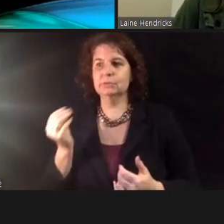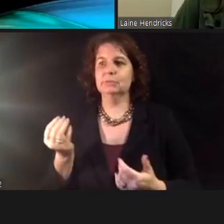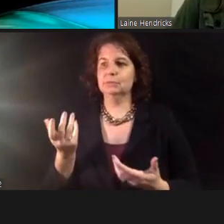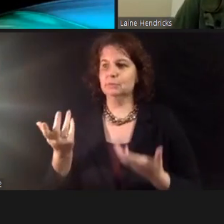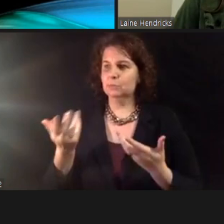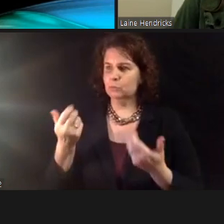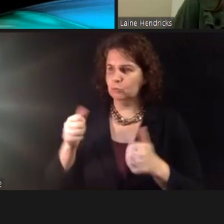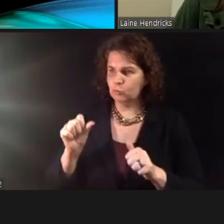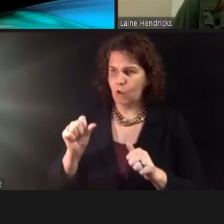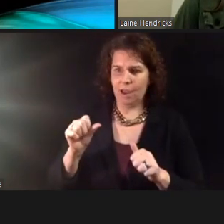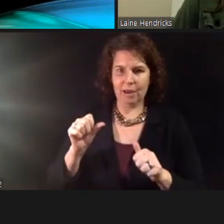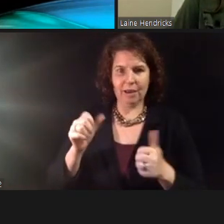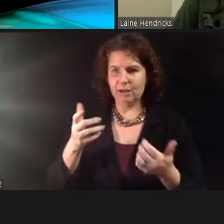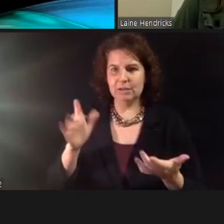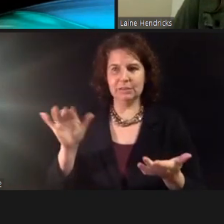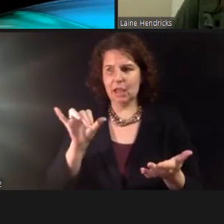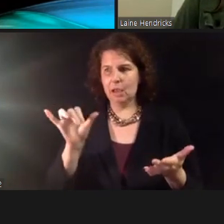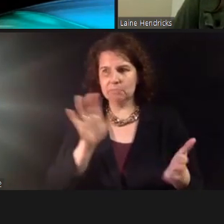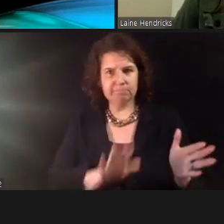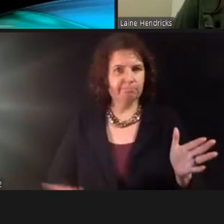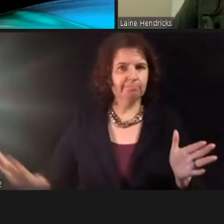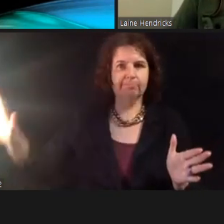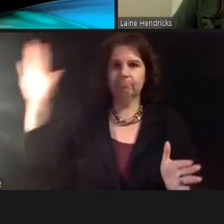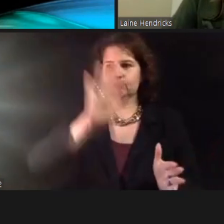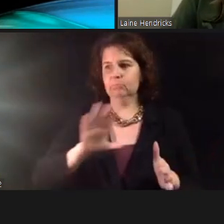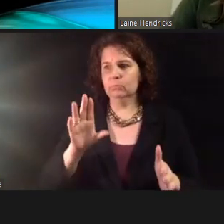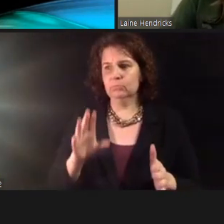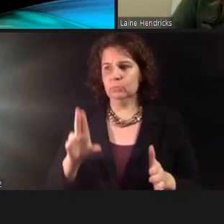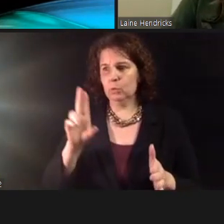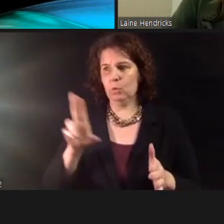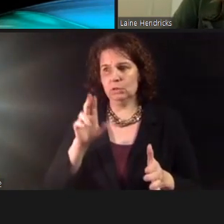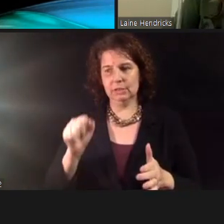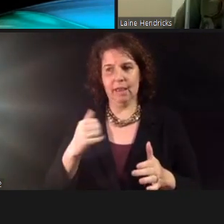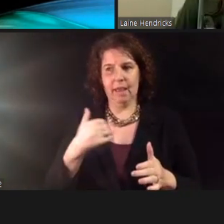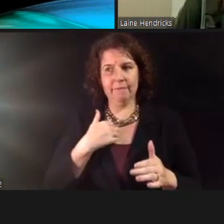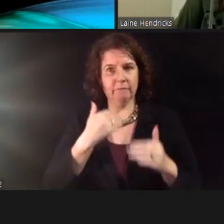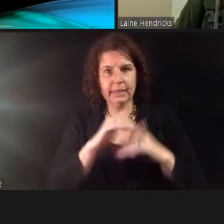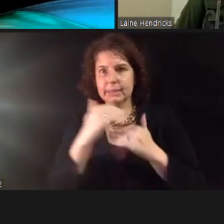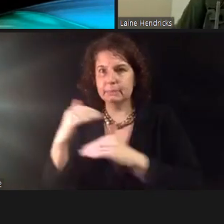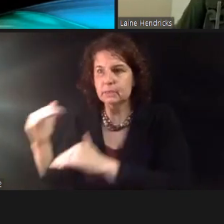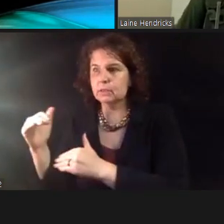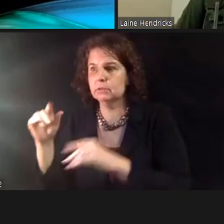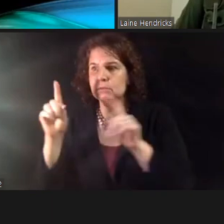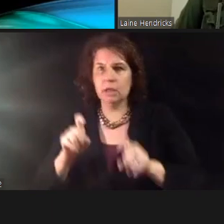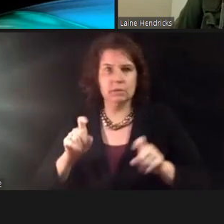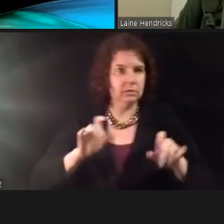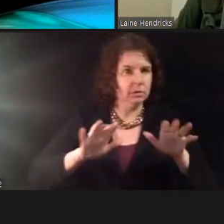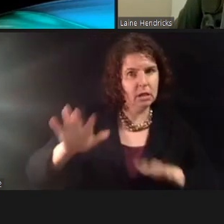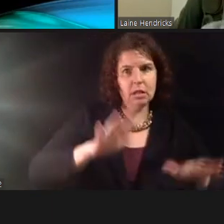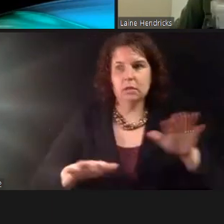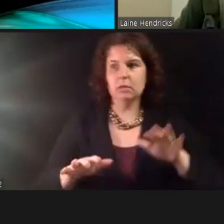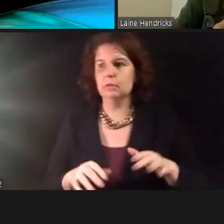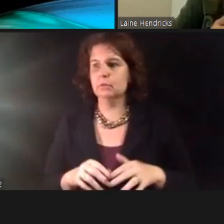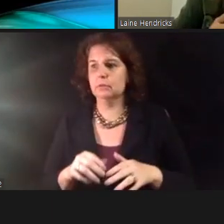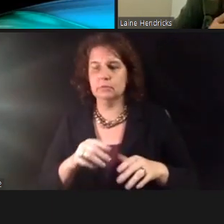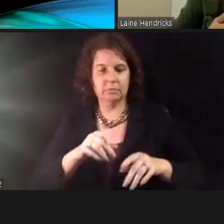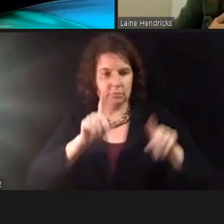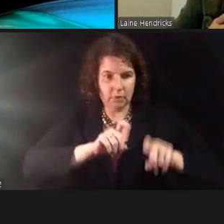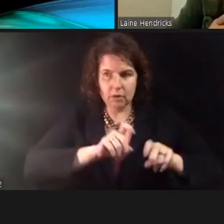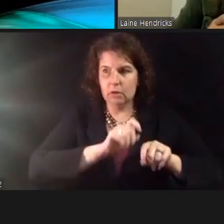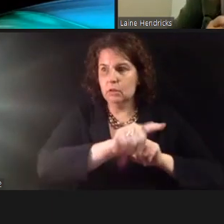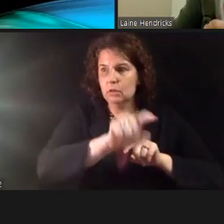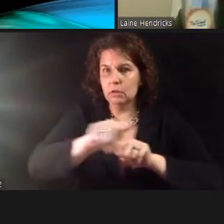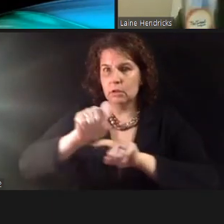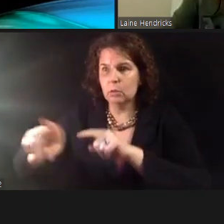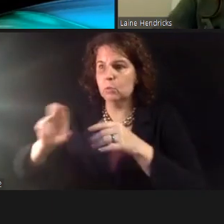national experience of limited testing capacity. If I can think of one thing that sort of signifies that